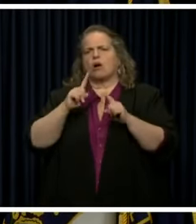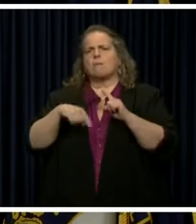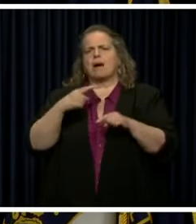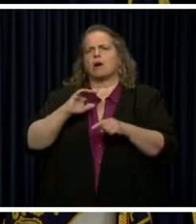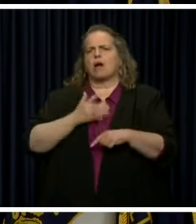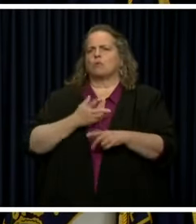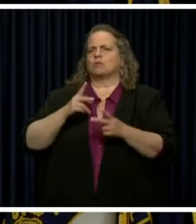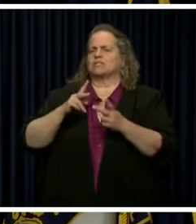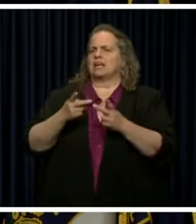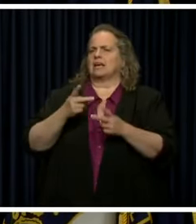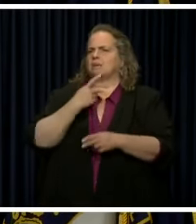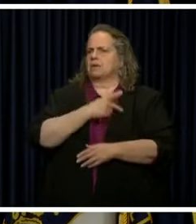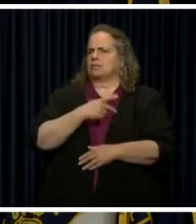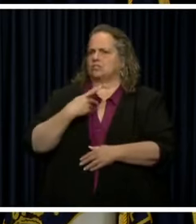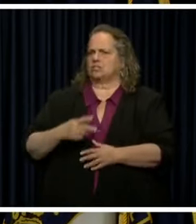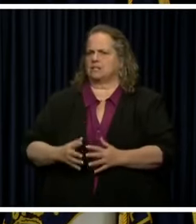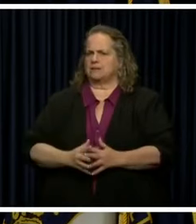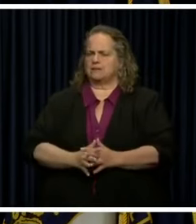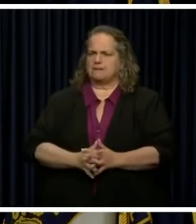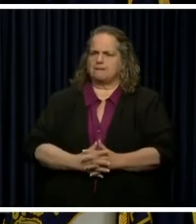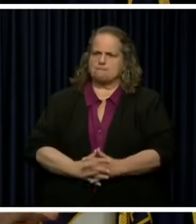patient.